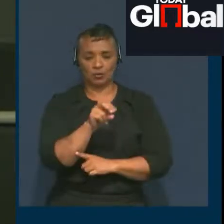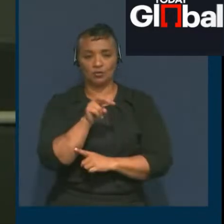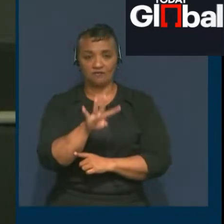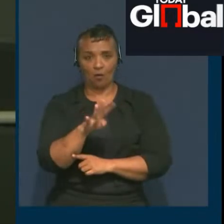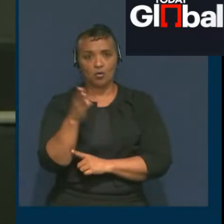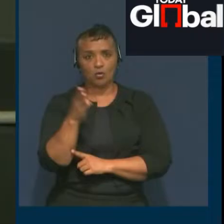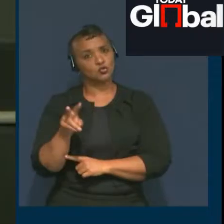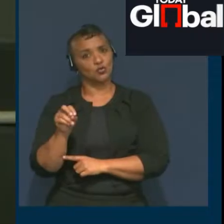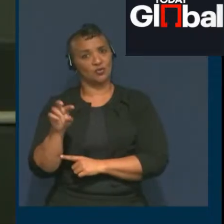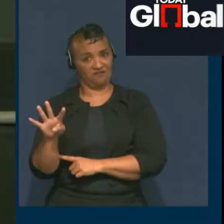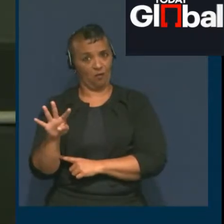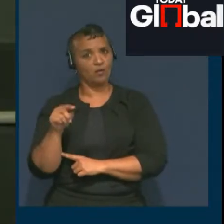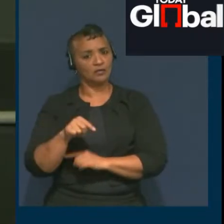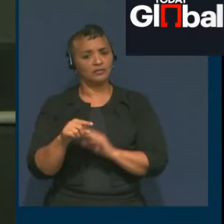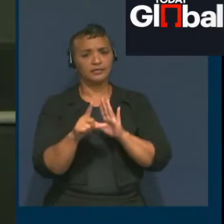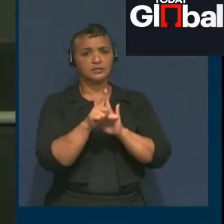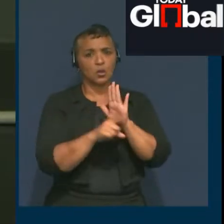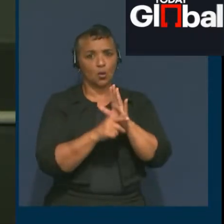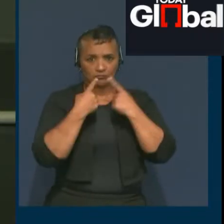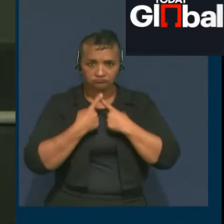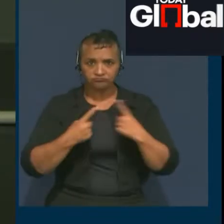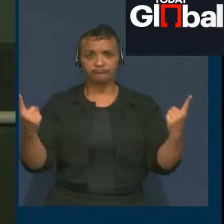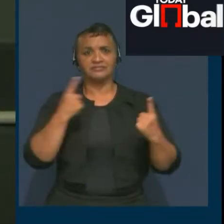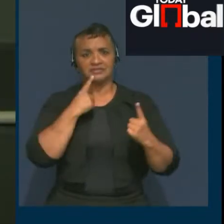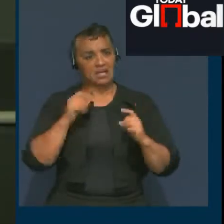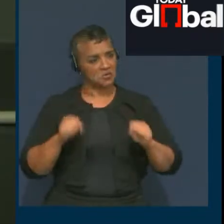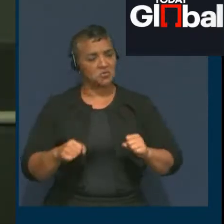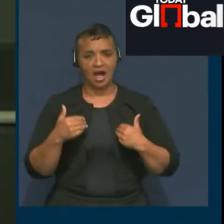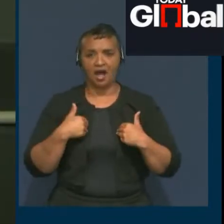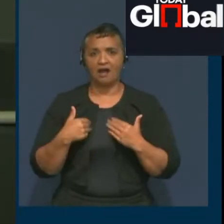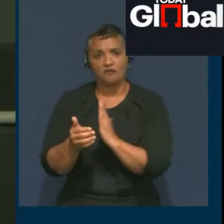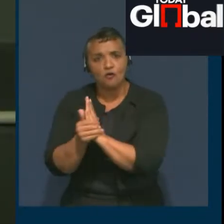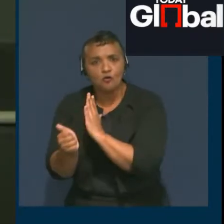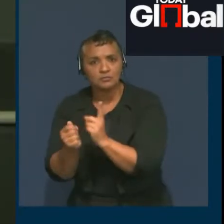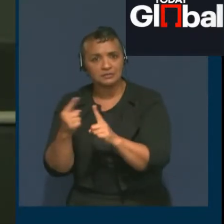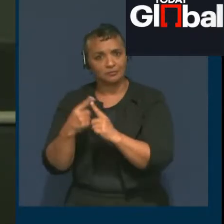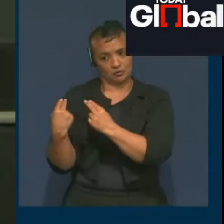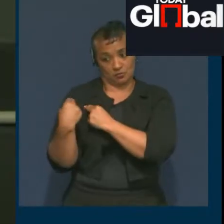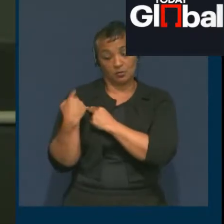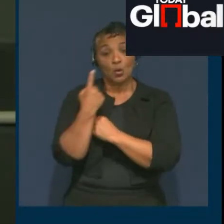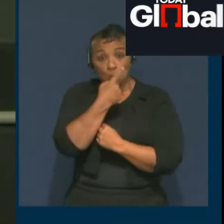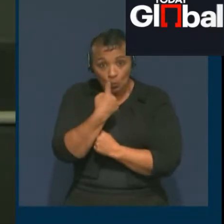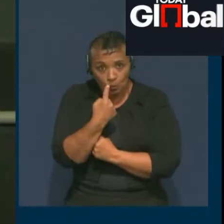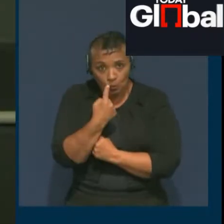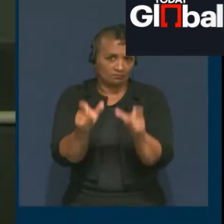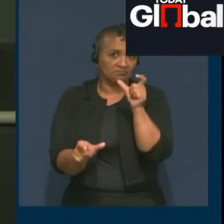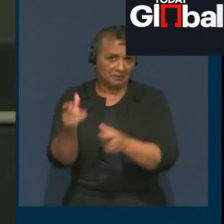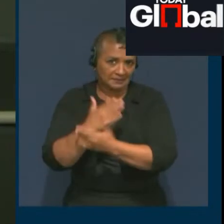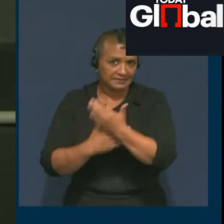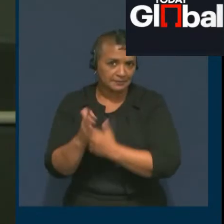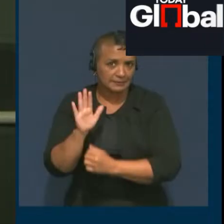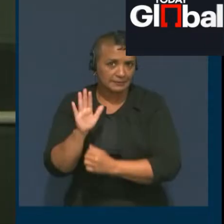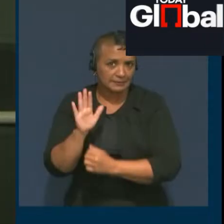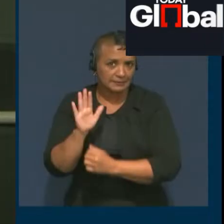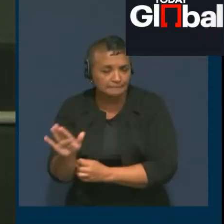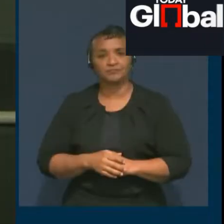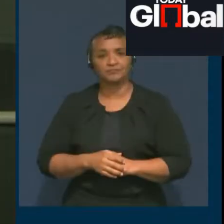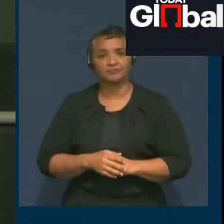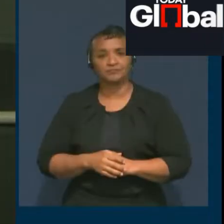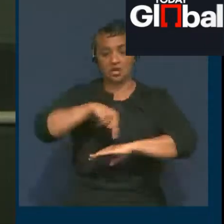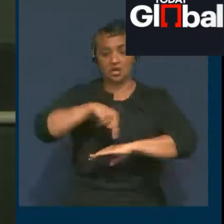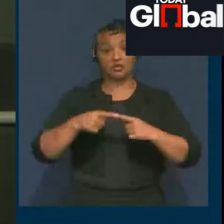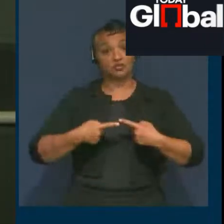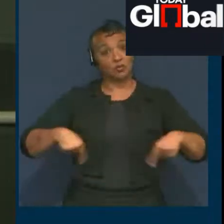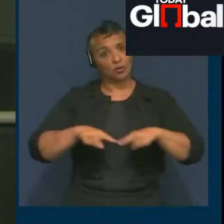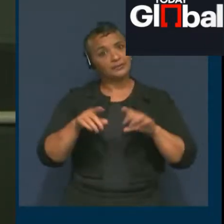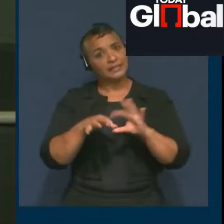2024, which enhanced the clarity of competences and responsibilities related to persons with disabilities. The National Committee on the Affairs of